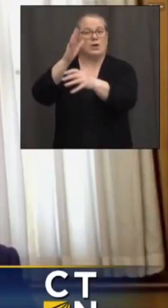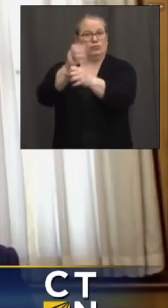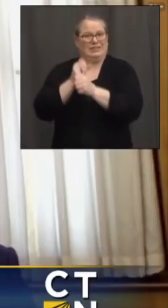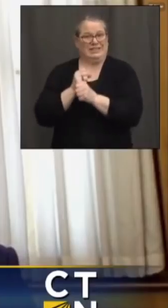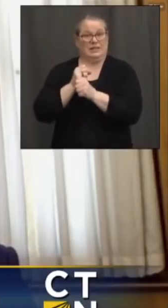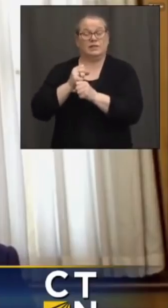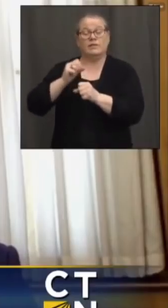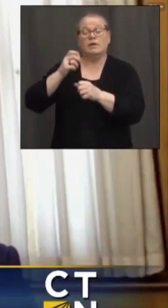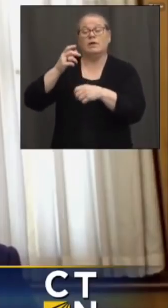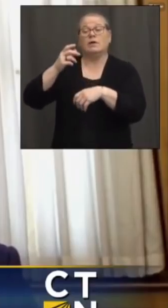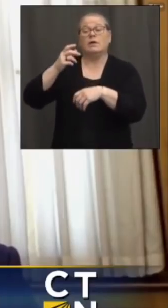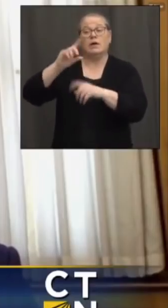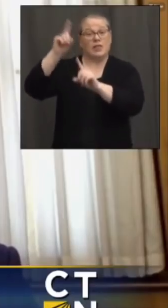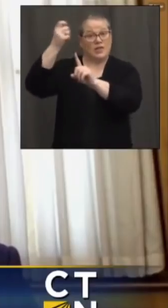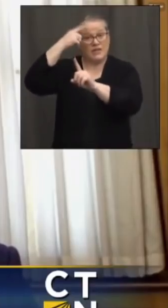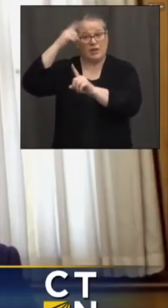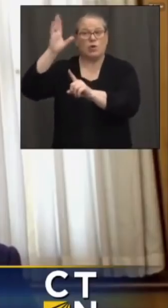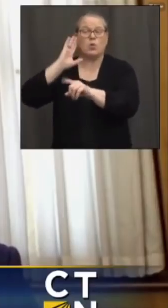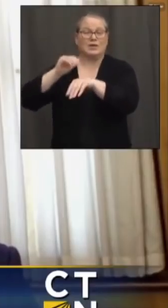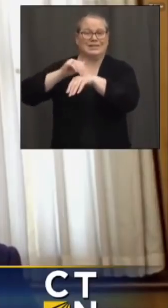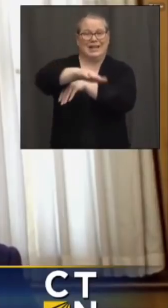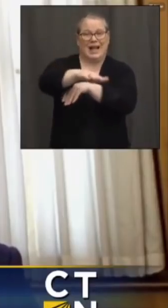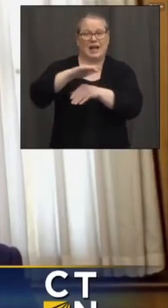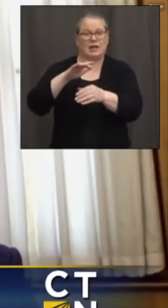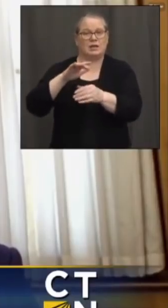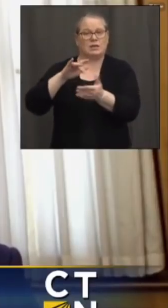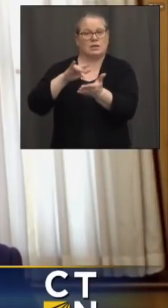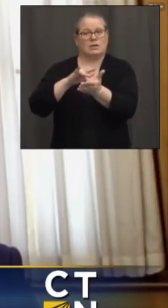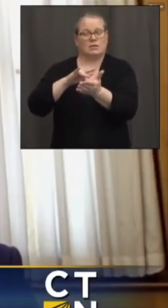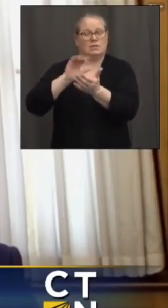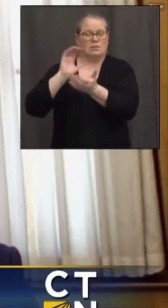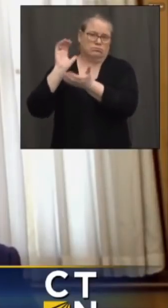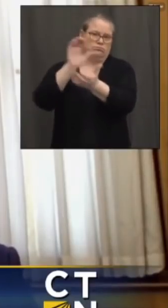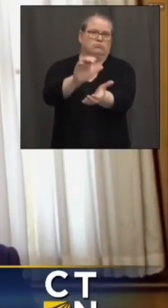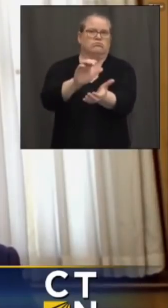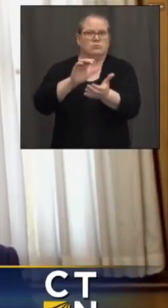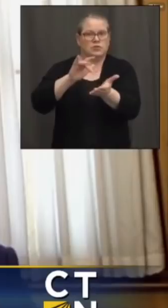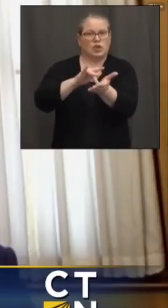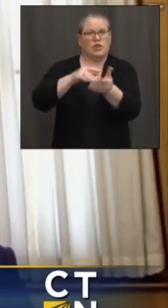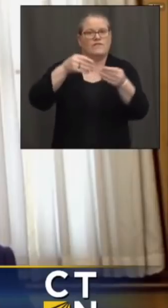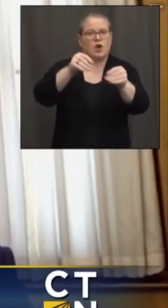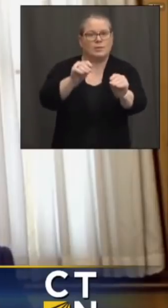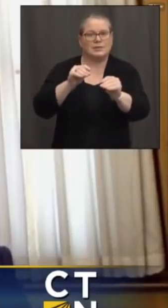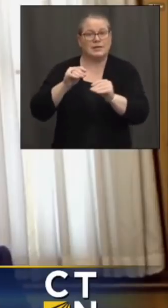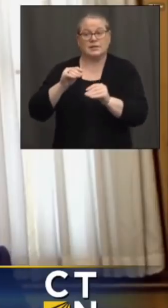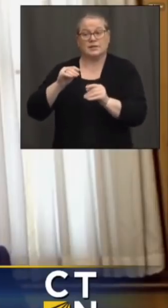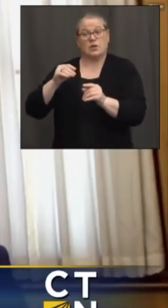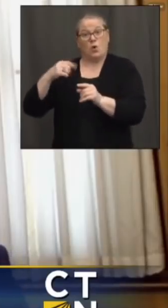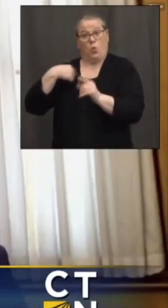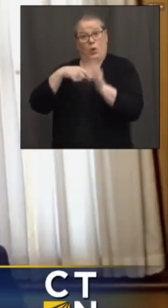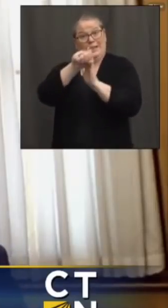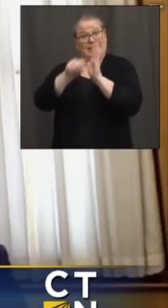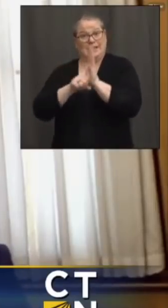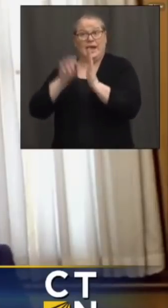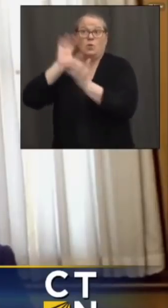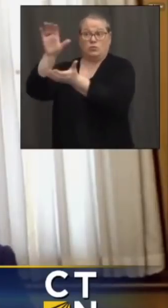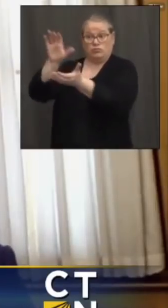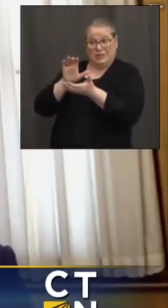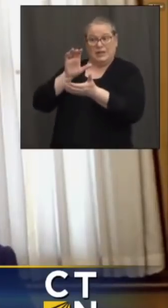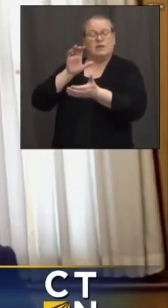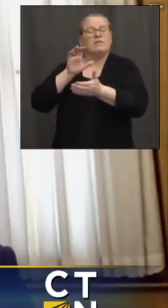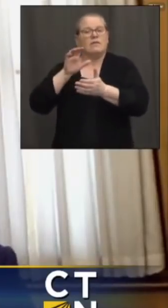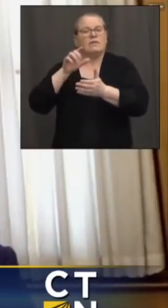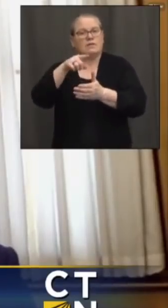our allocation. And that's going to mean another 60 pharmacies between CVS and Walgreens coming on starting on Friday